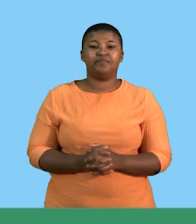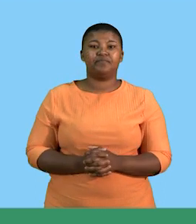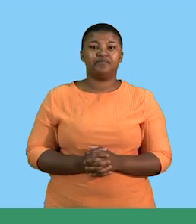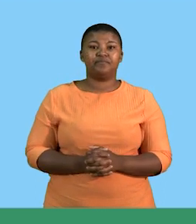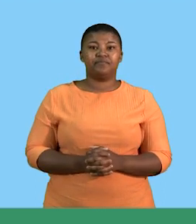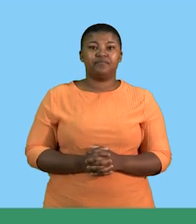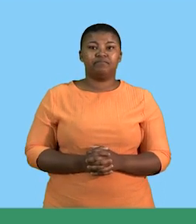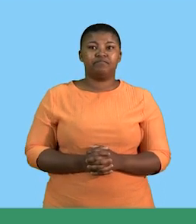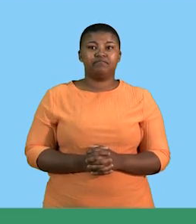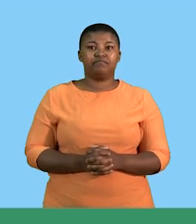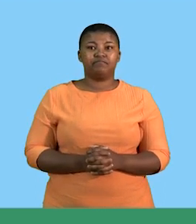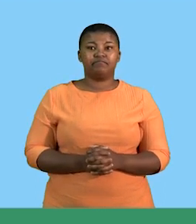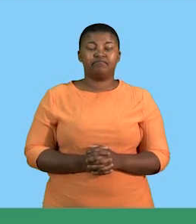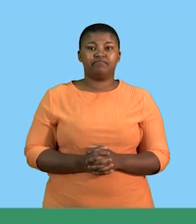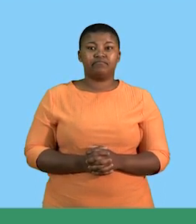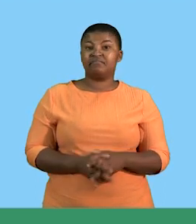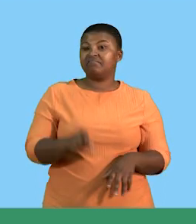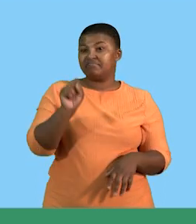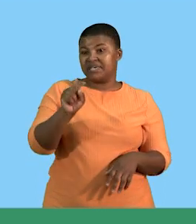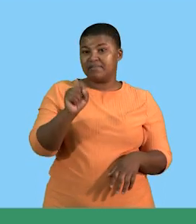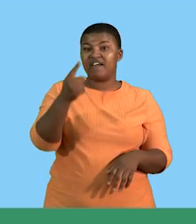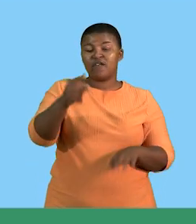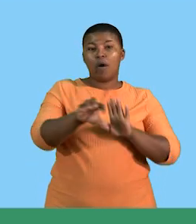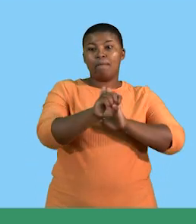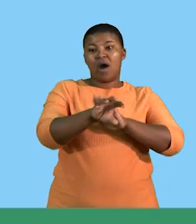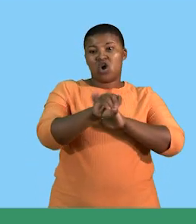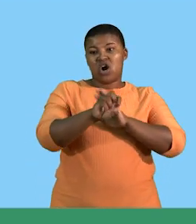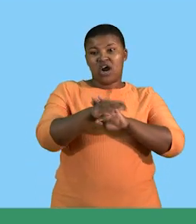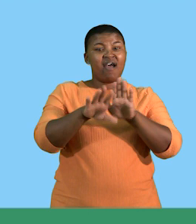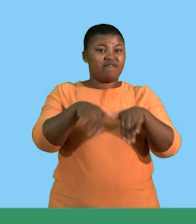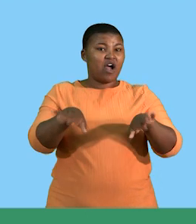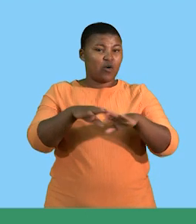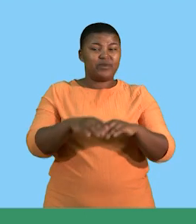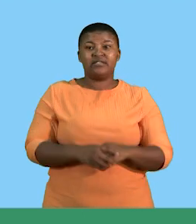So that is the first component of the market environment. Before I'm going to